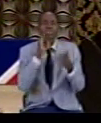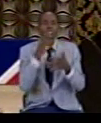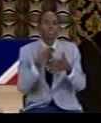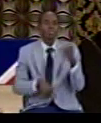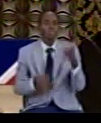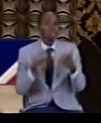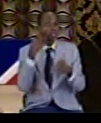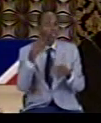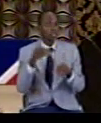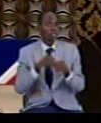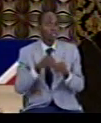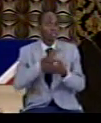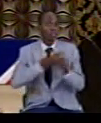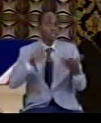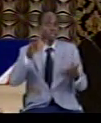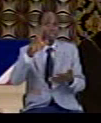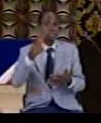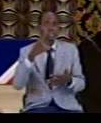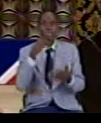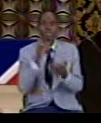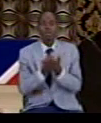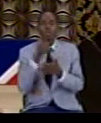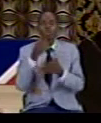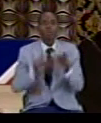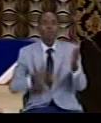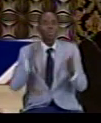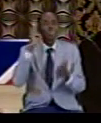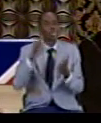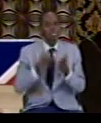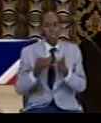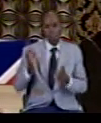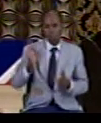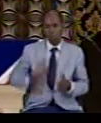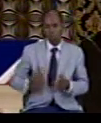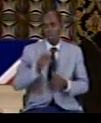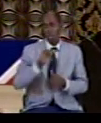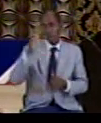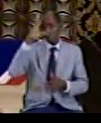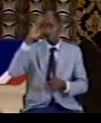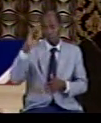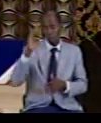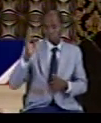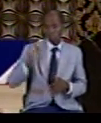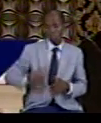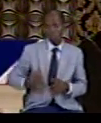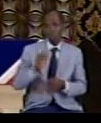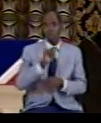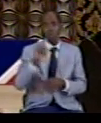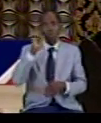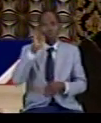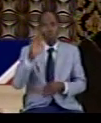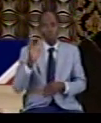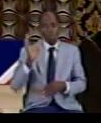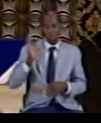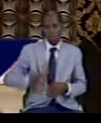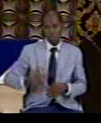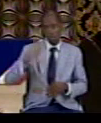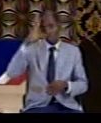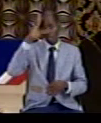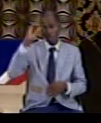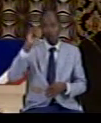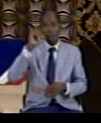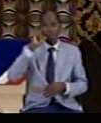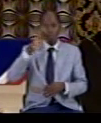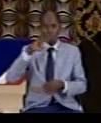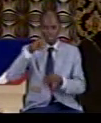it says, what shall it profit a man? What shall it profit a woman? What shall it profit a man, a woman in